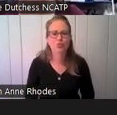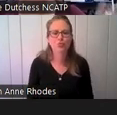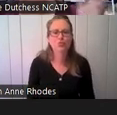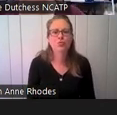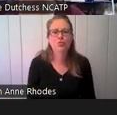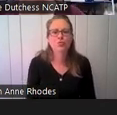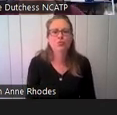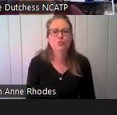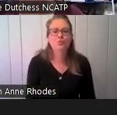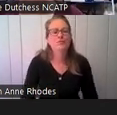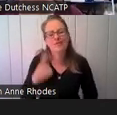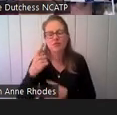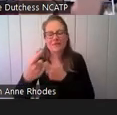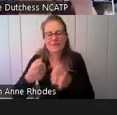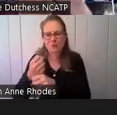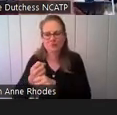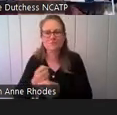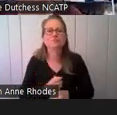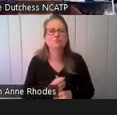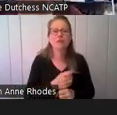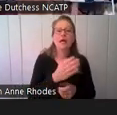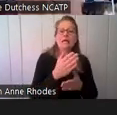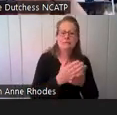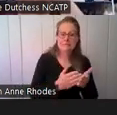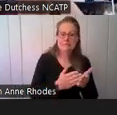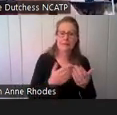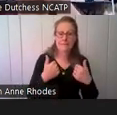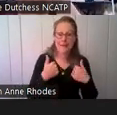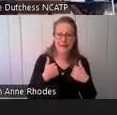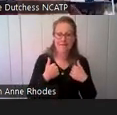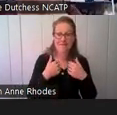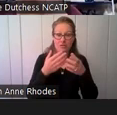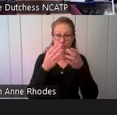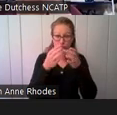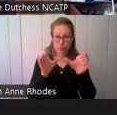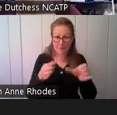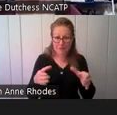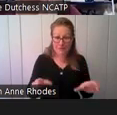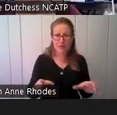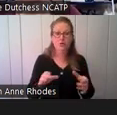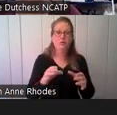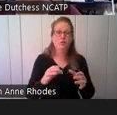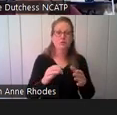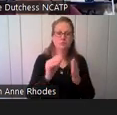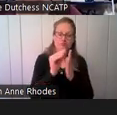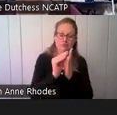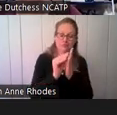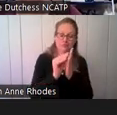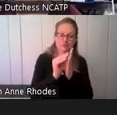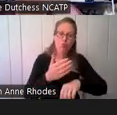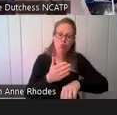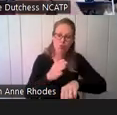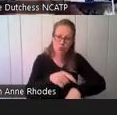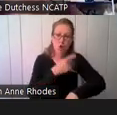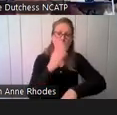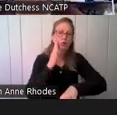then also some of them come with this one where you can actually break it down and really like task manage, like how long it's going to take you to do different things.